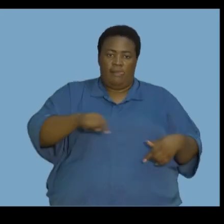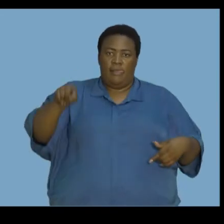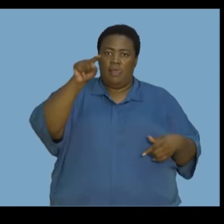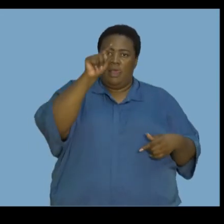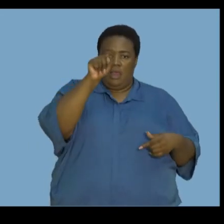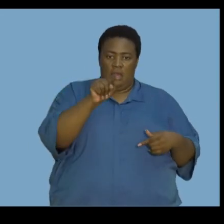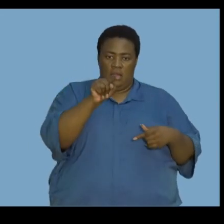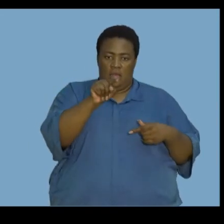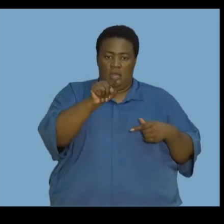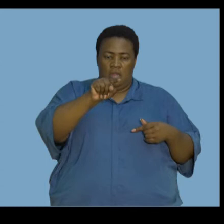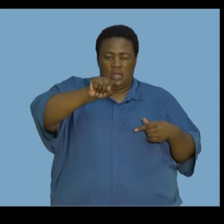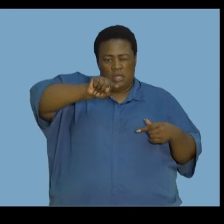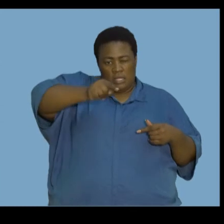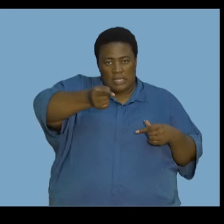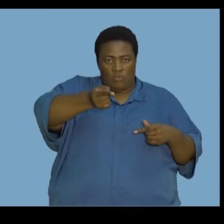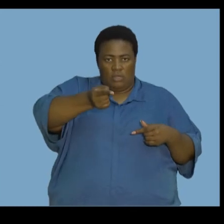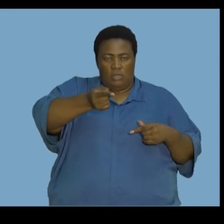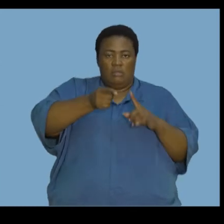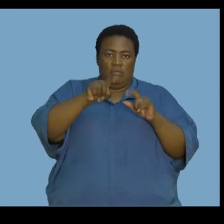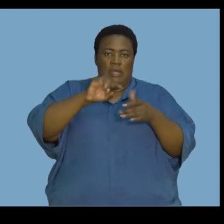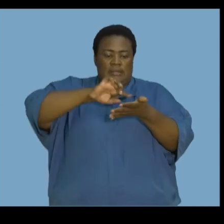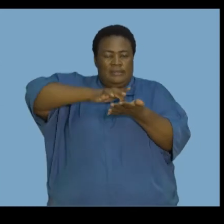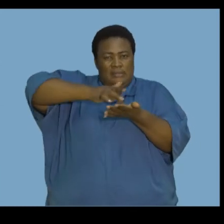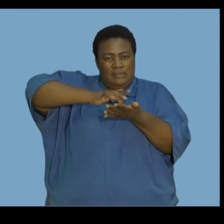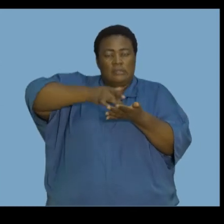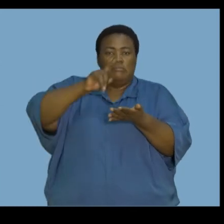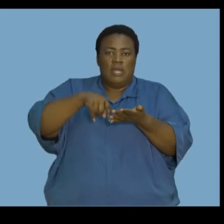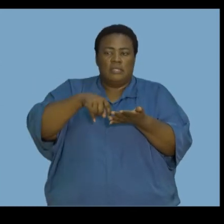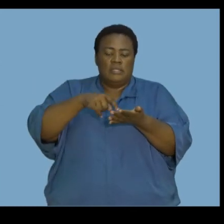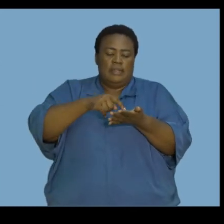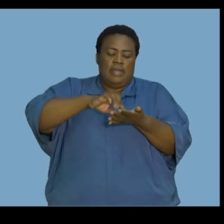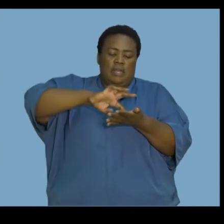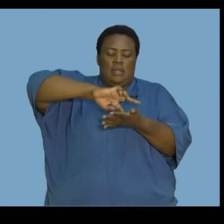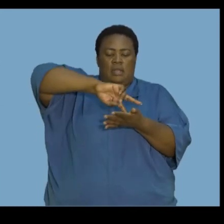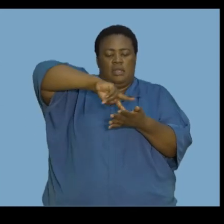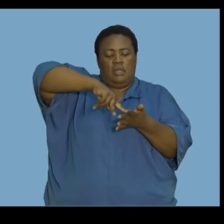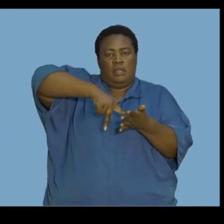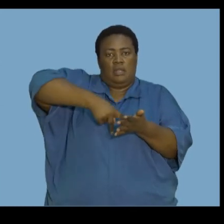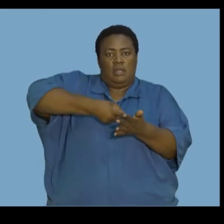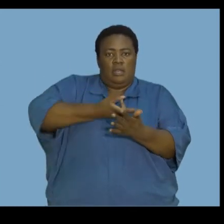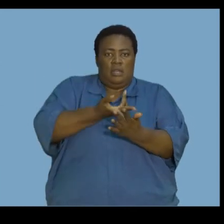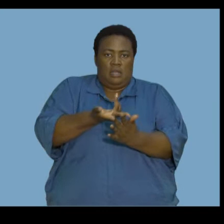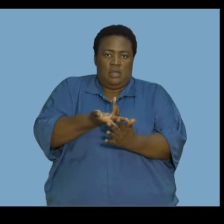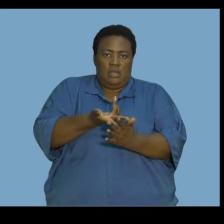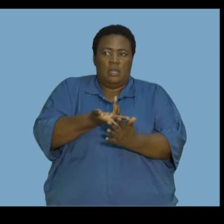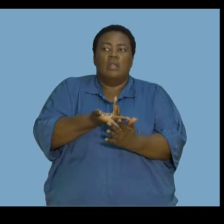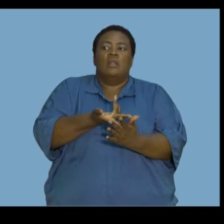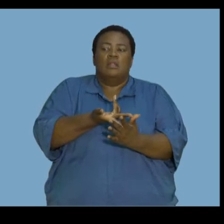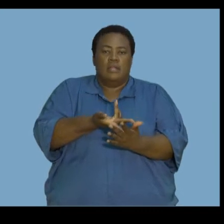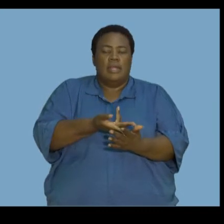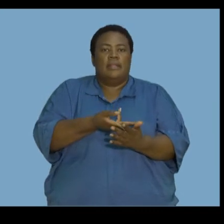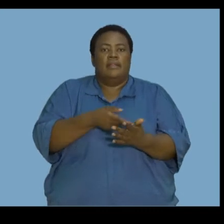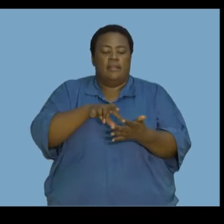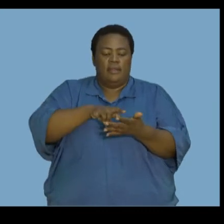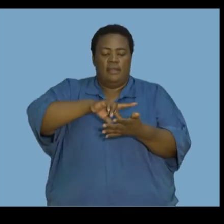your protractor. Place your protractor over that area and then extrapolate using your protractor, and establish for